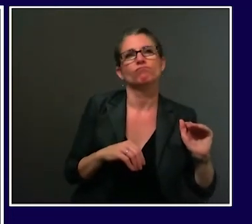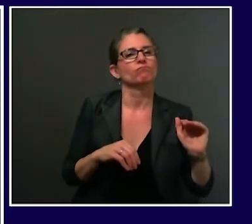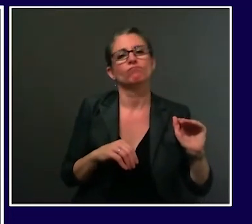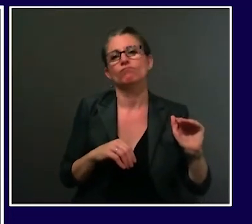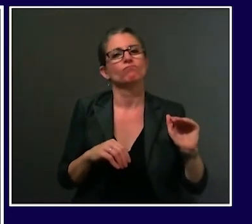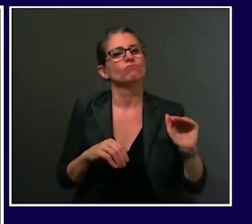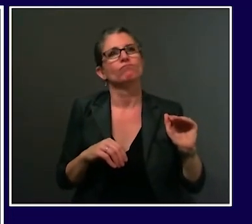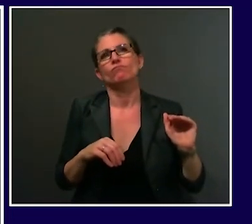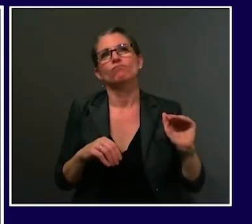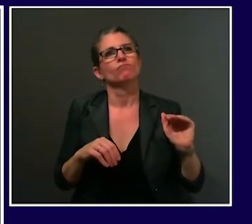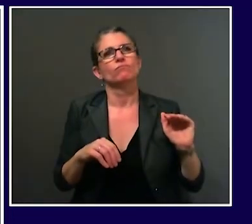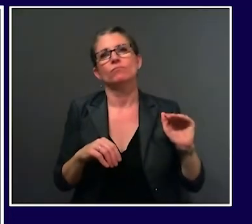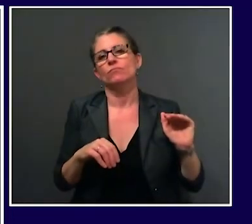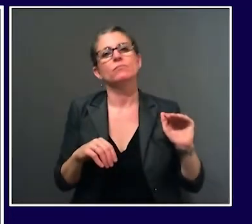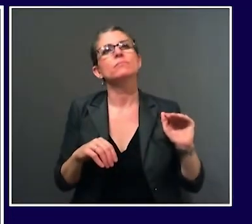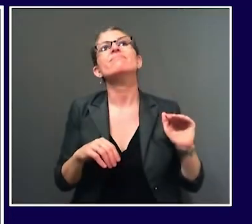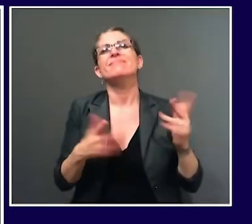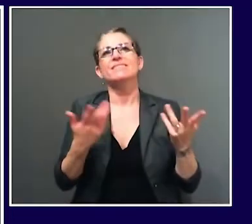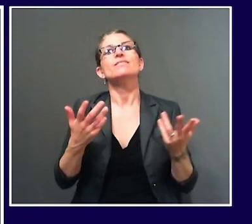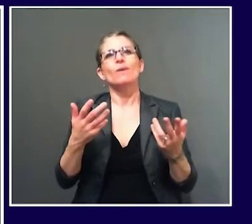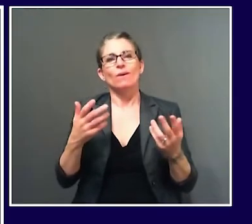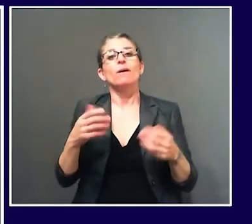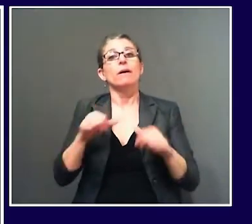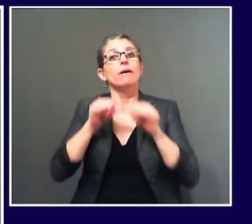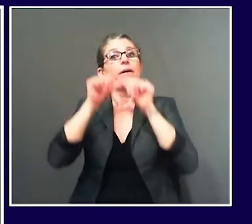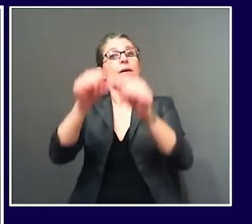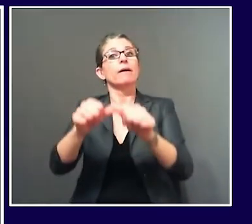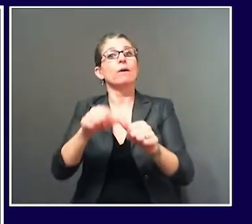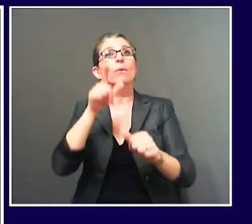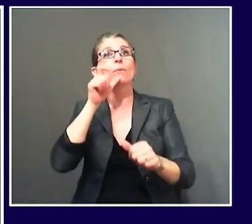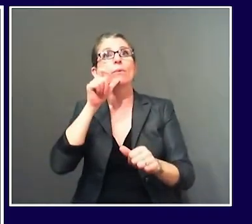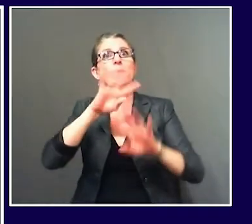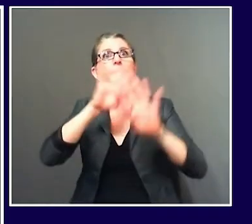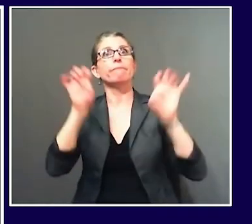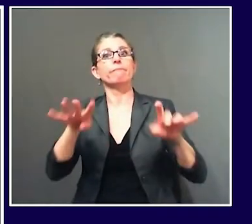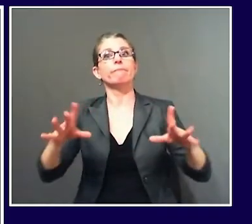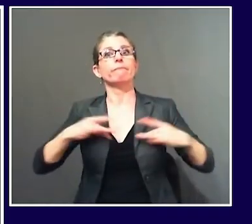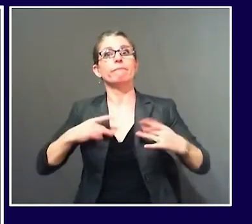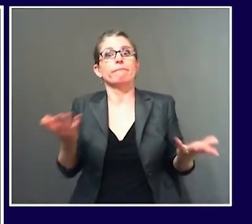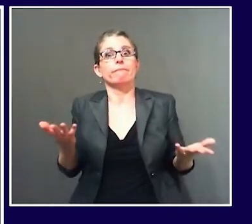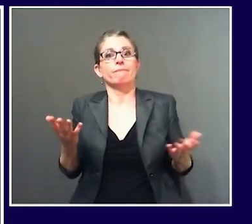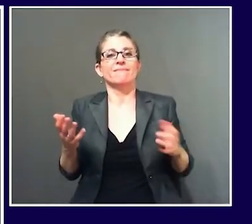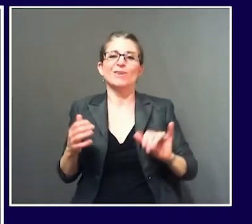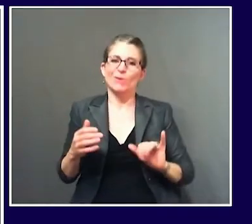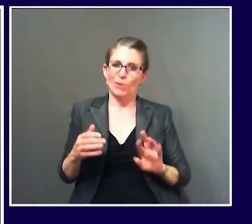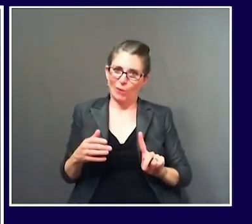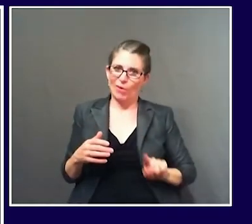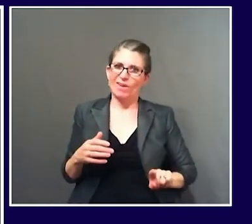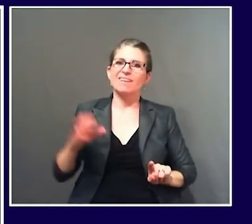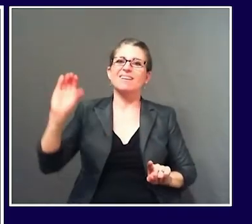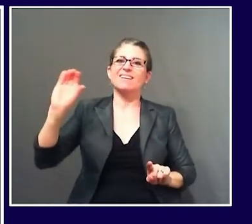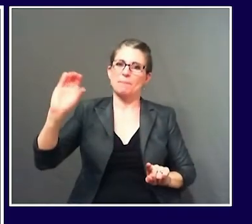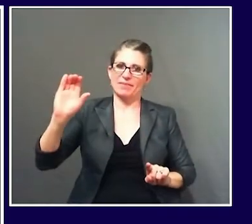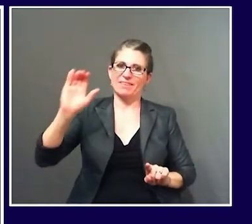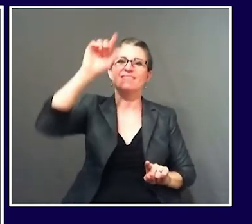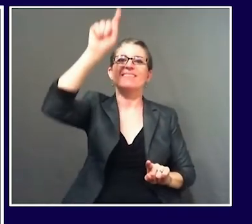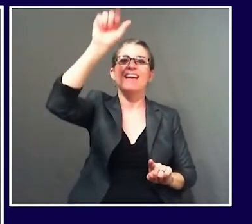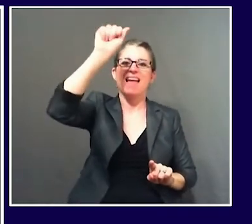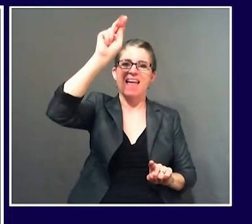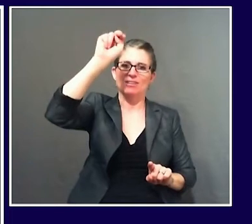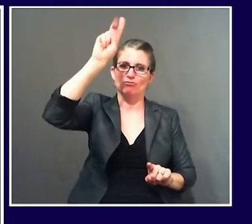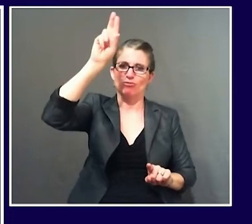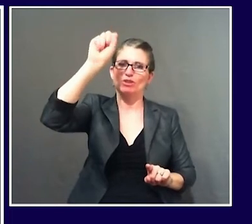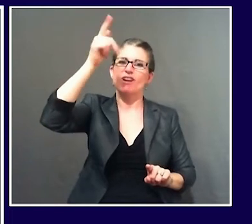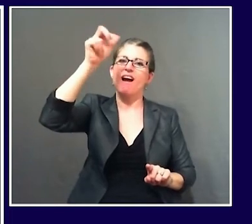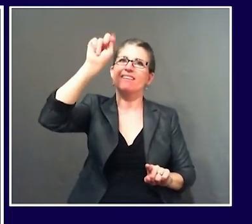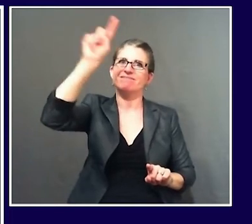that's York, that's Androscoggin County, and that's Cumberland County, we continue to see high numbers of cases of individuals who